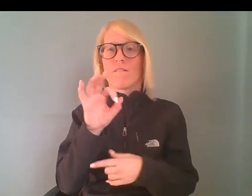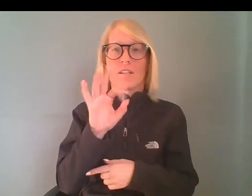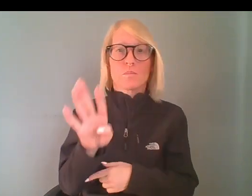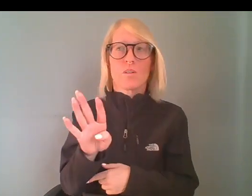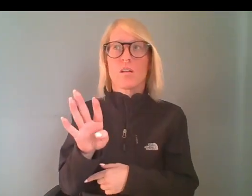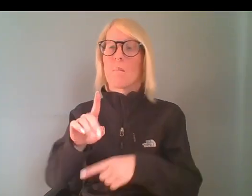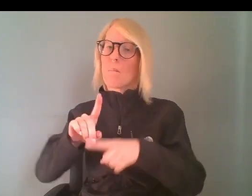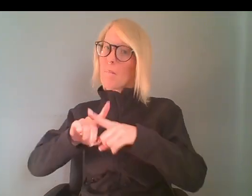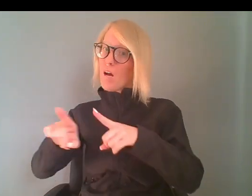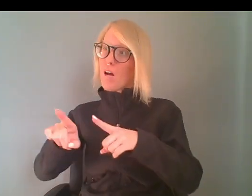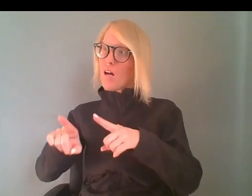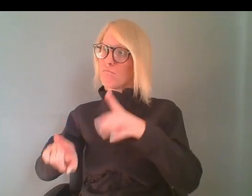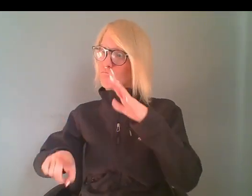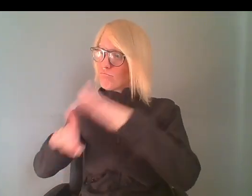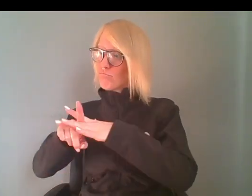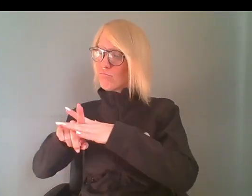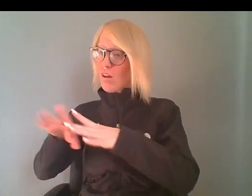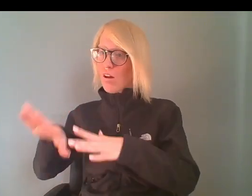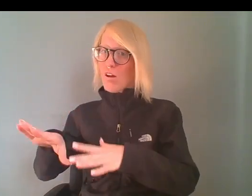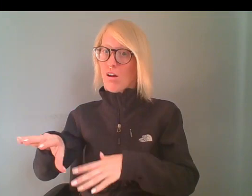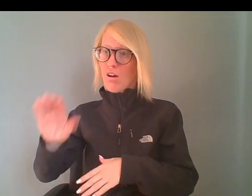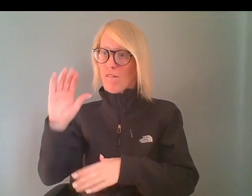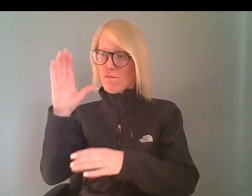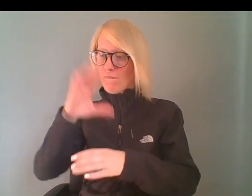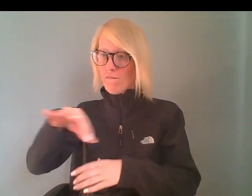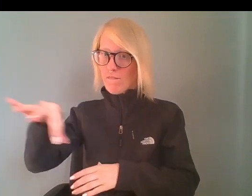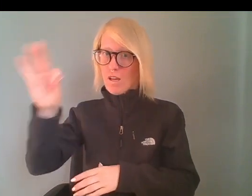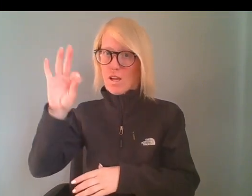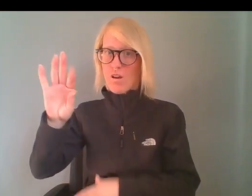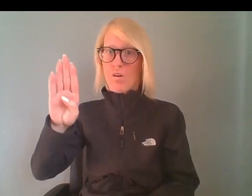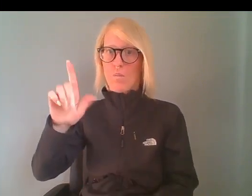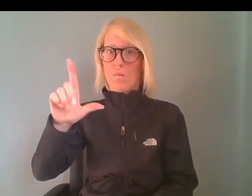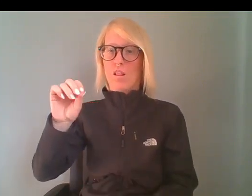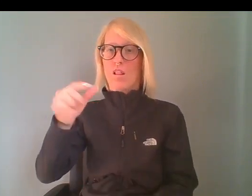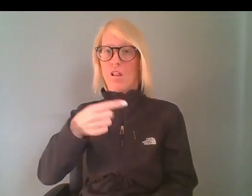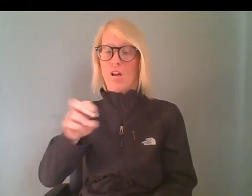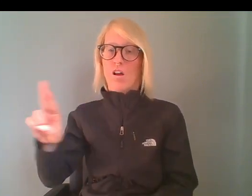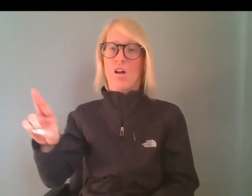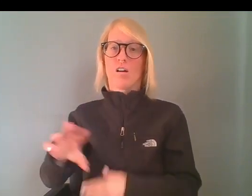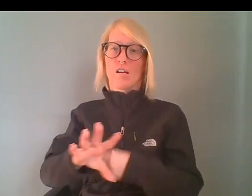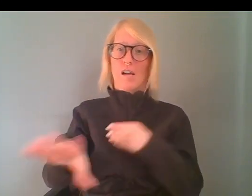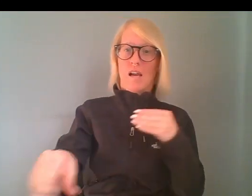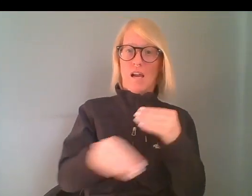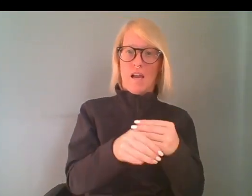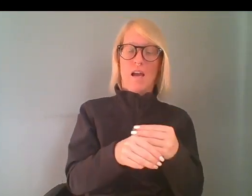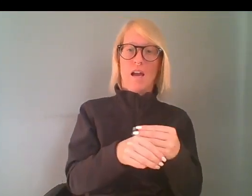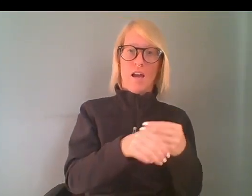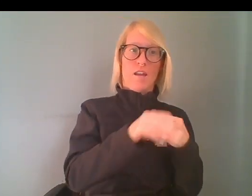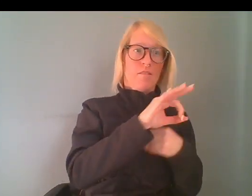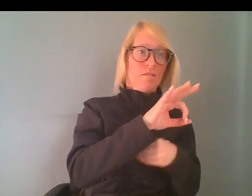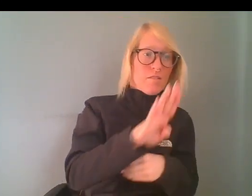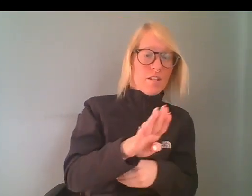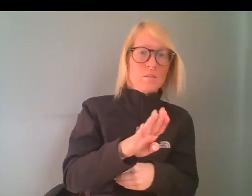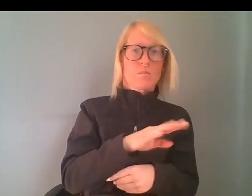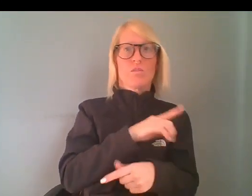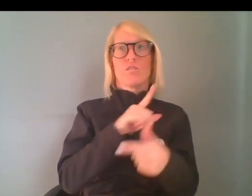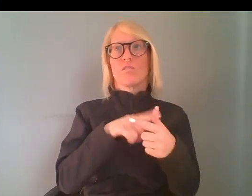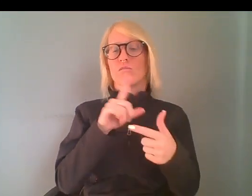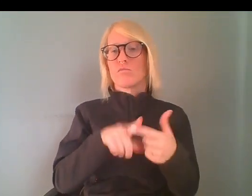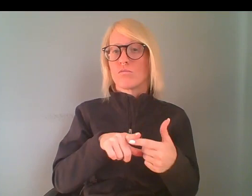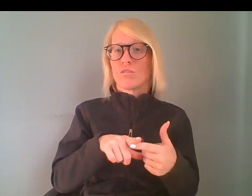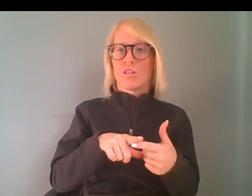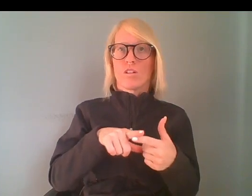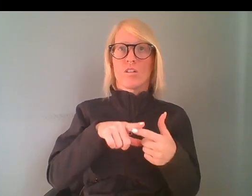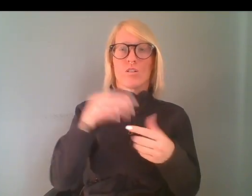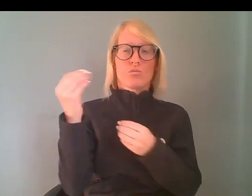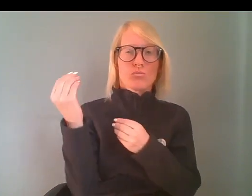somehow, we're using this as a tool to tell people where else you can find out about us. Hey, did you know we have a newsletter? Hey, we're also